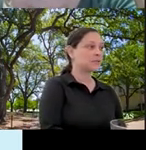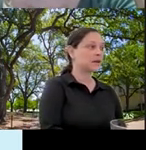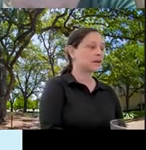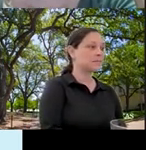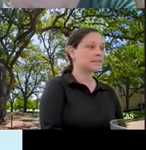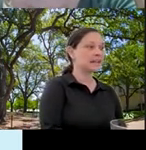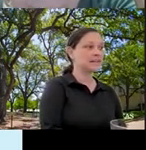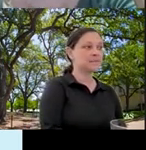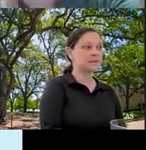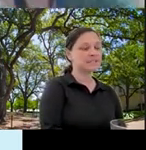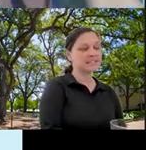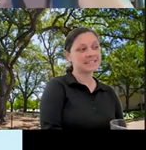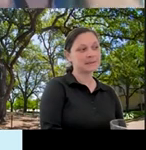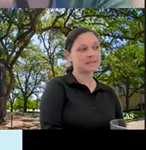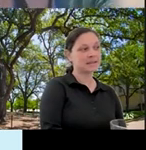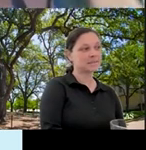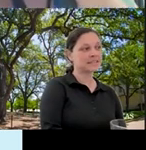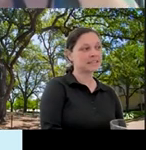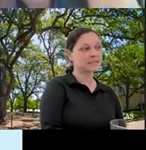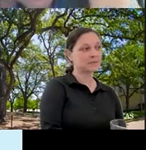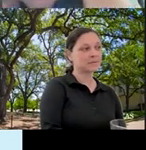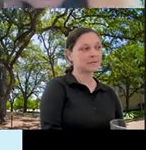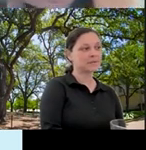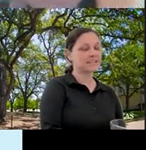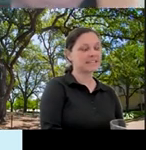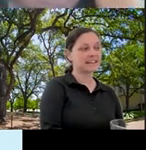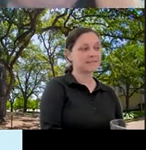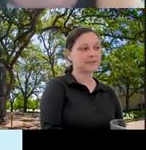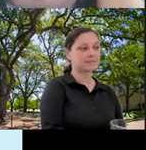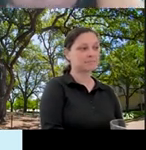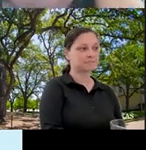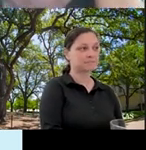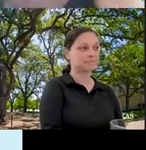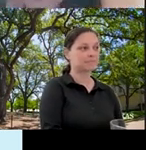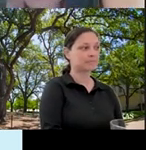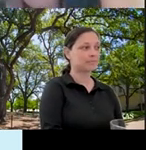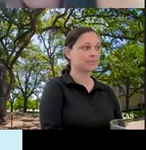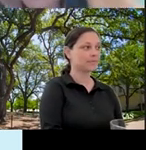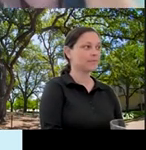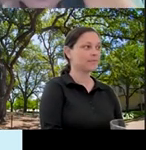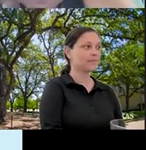So 9 people said sometimes, and 3 people said never.